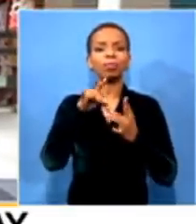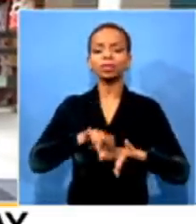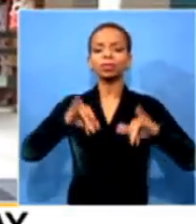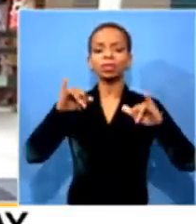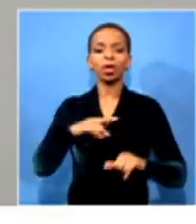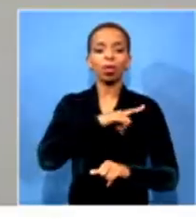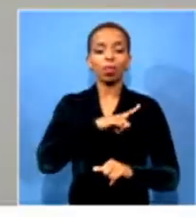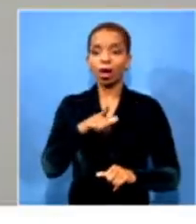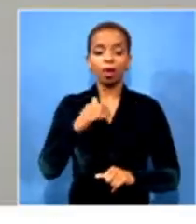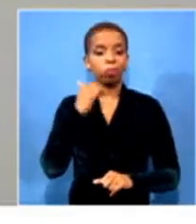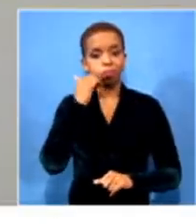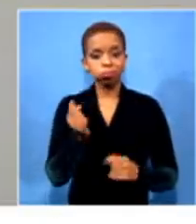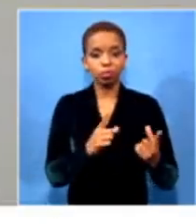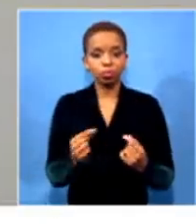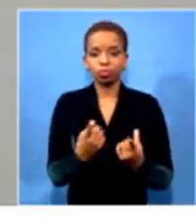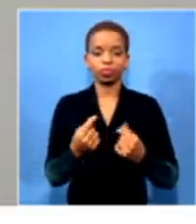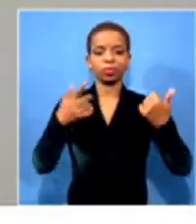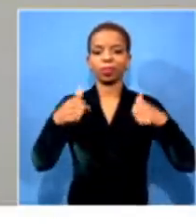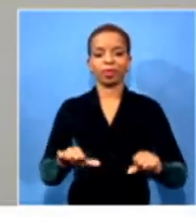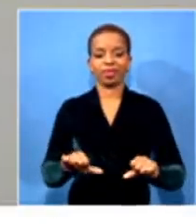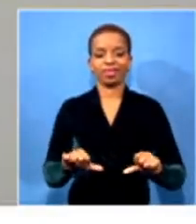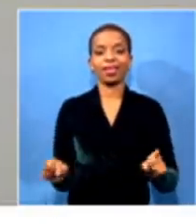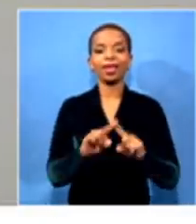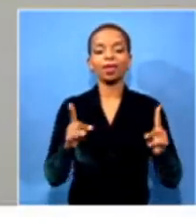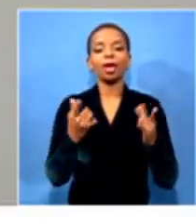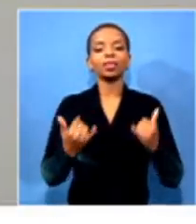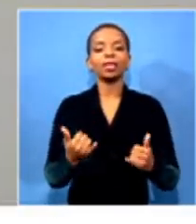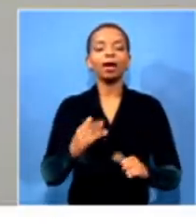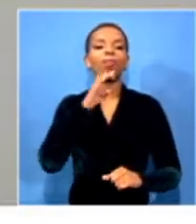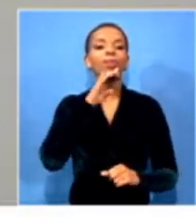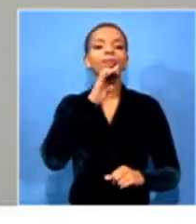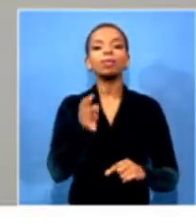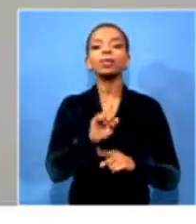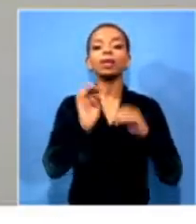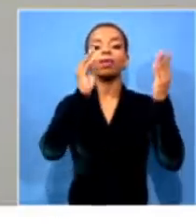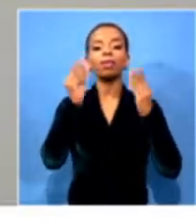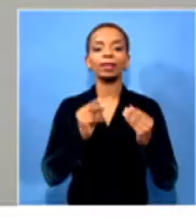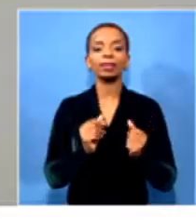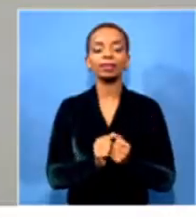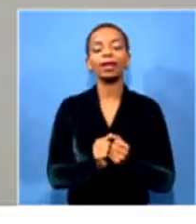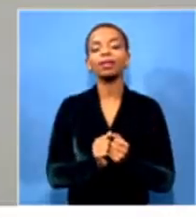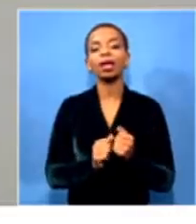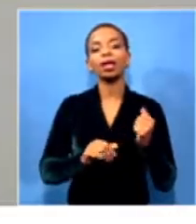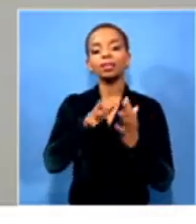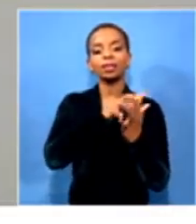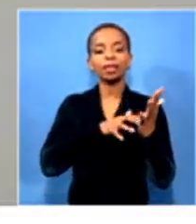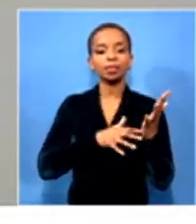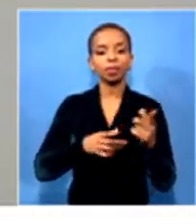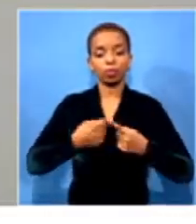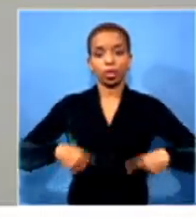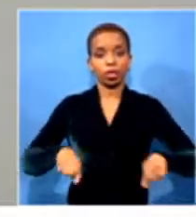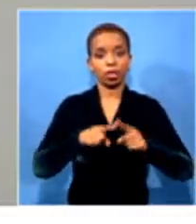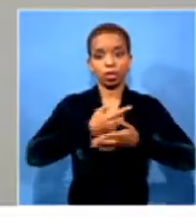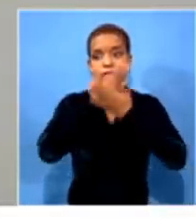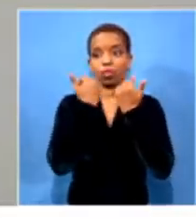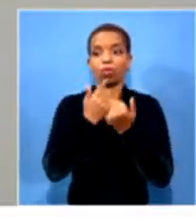do it, they simply didn't do it. So, of course, in the absence of audited financial statements, we actually don't even know what the true state of affairs is. We do